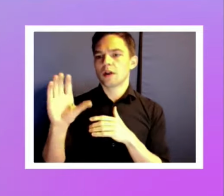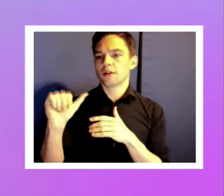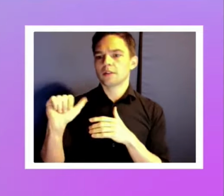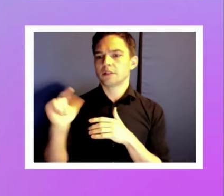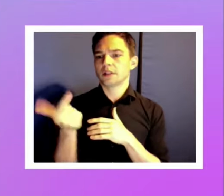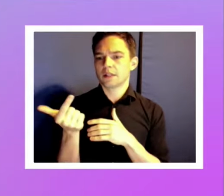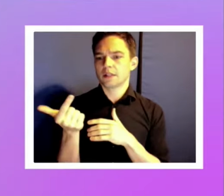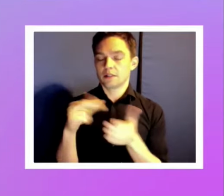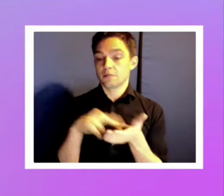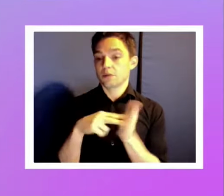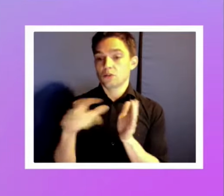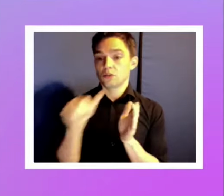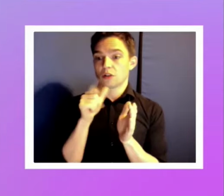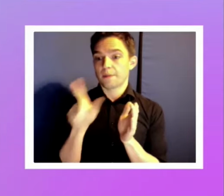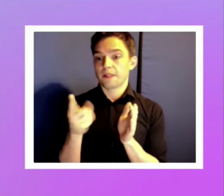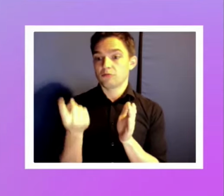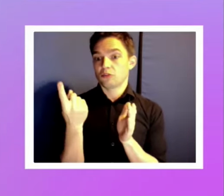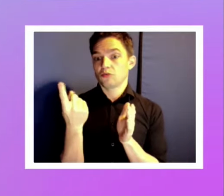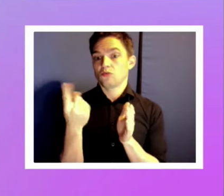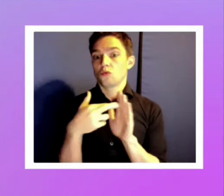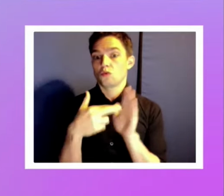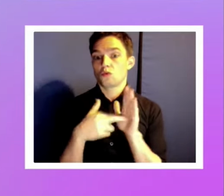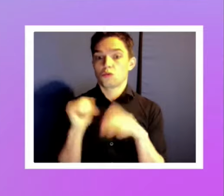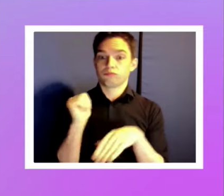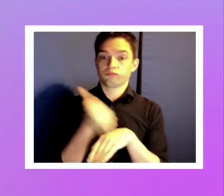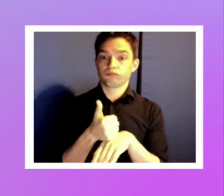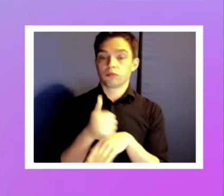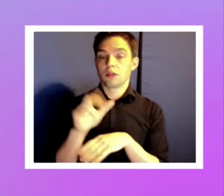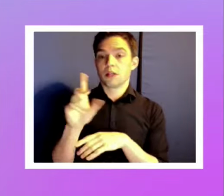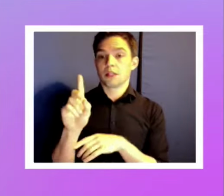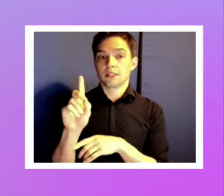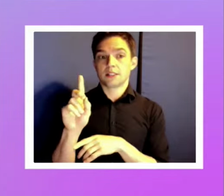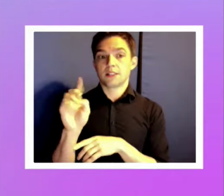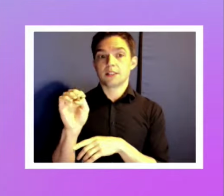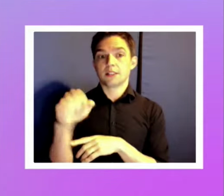shouldn't just be a rule set that DQ says